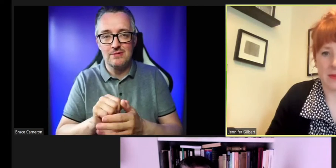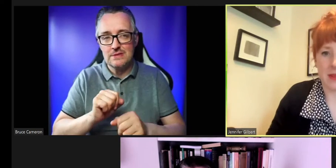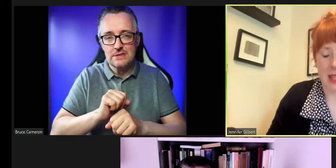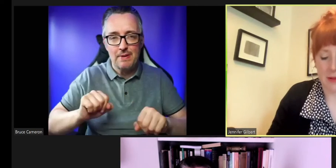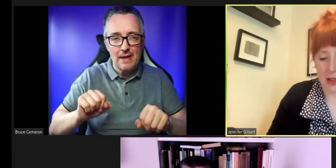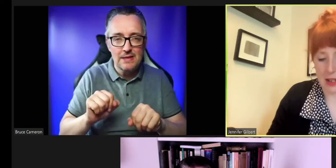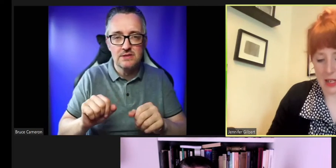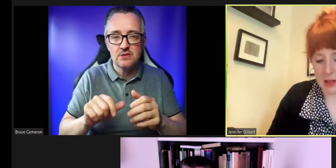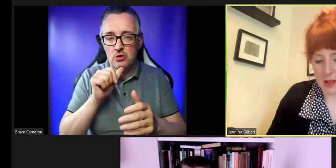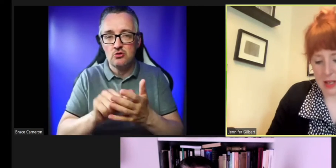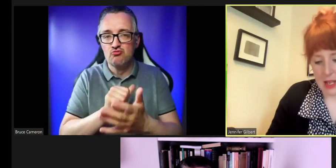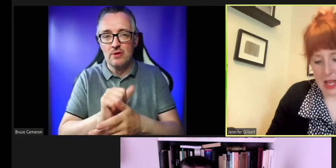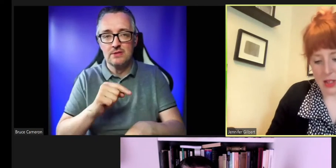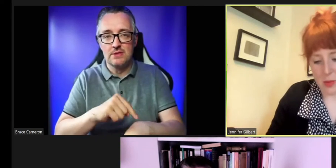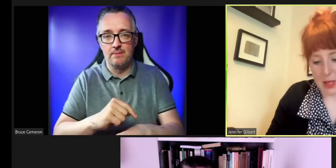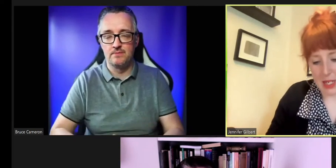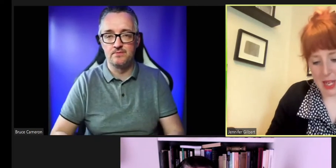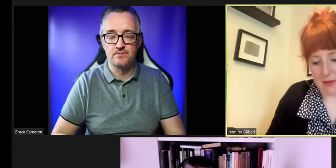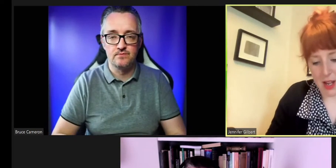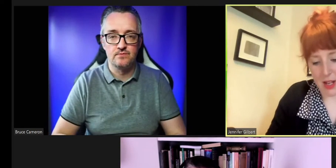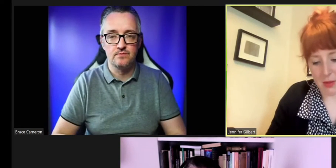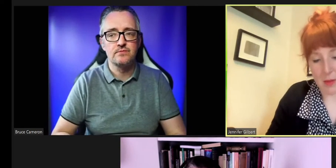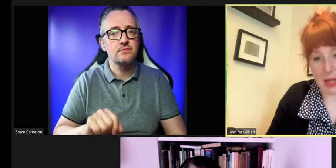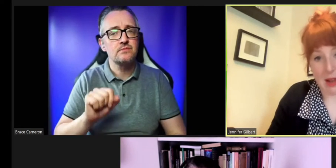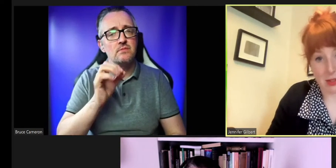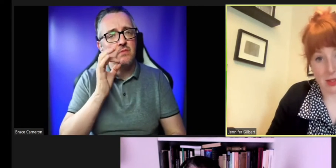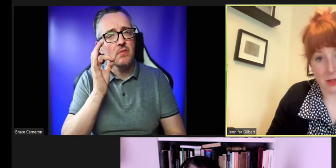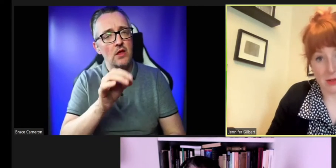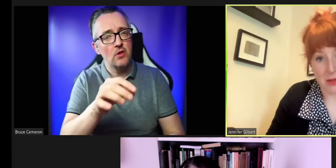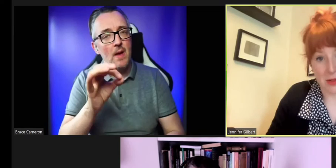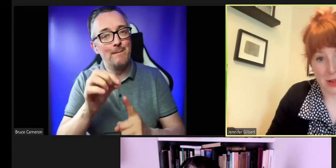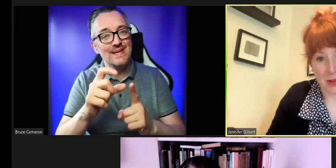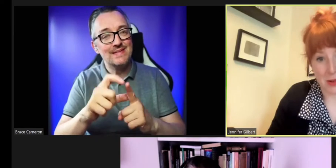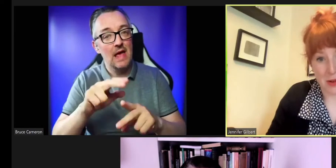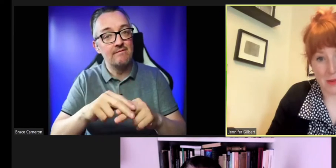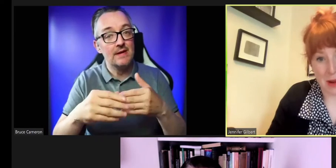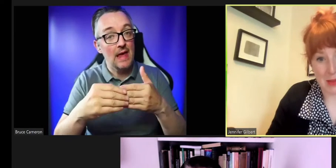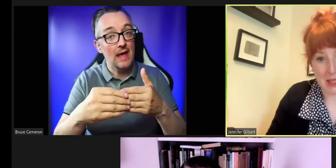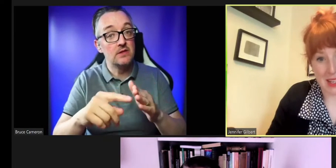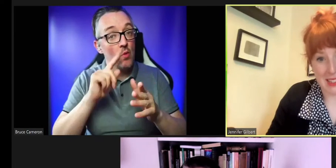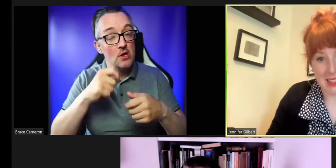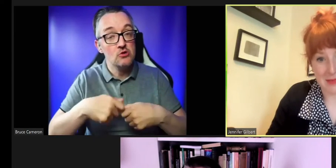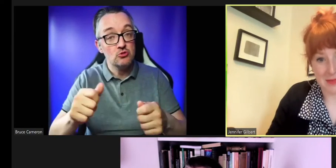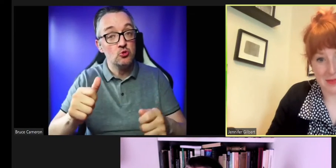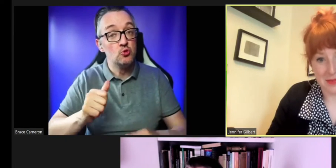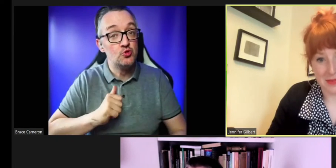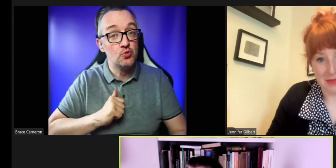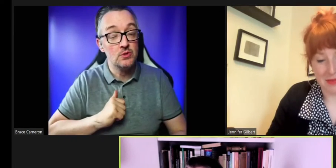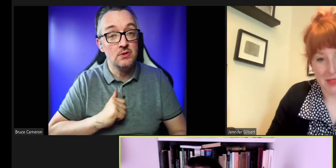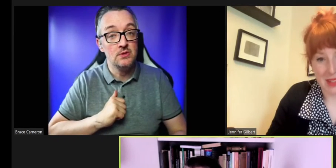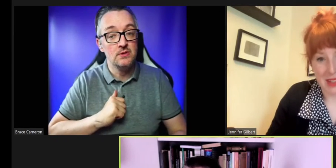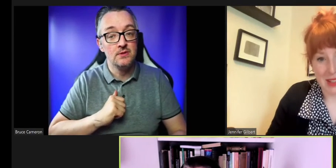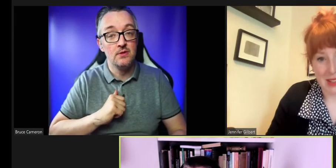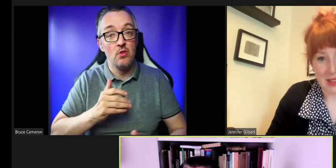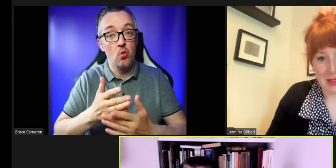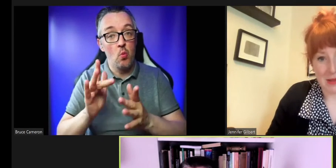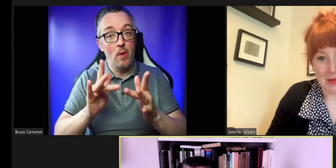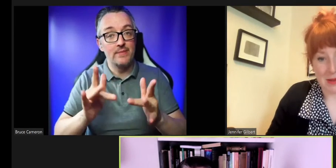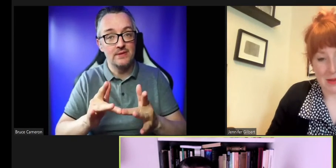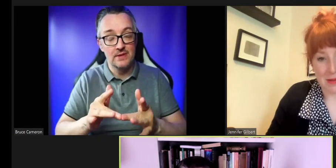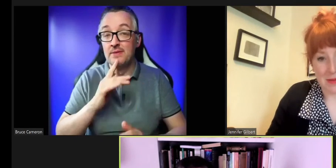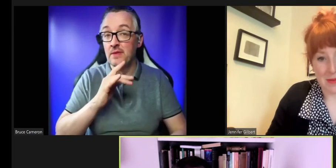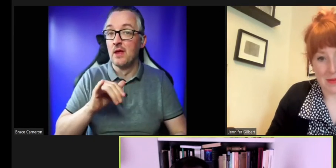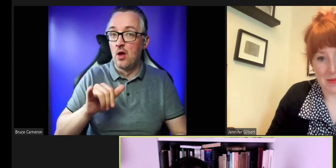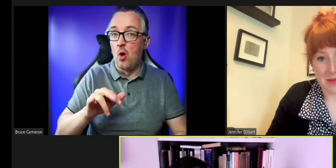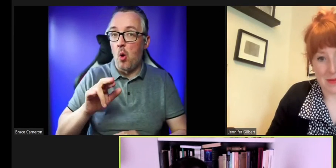time. Yeah. Definitely. And your PDF guide will be out soon through your website. Hopefully it will be